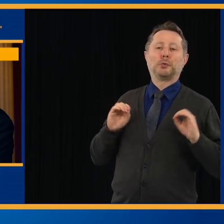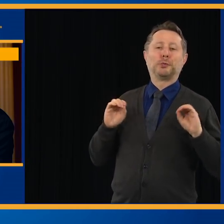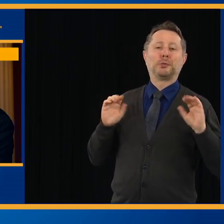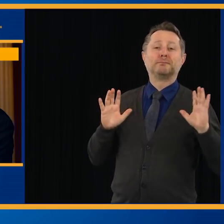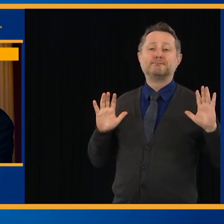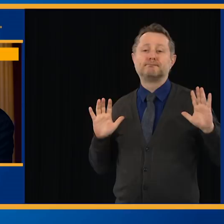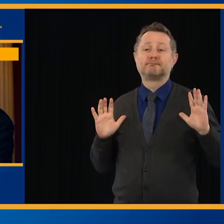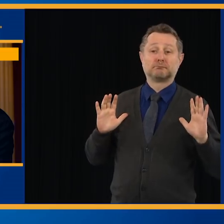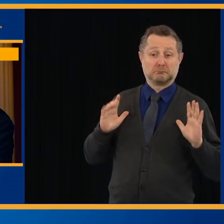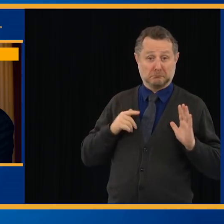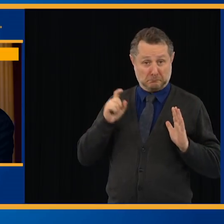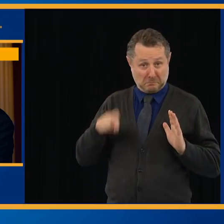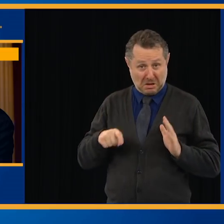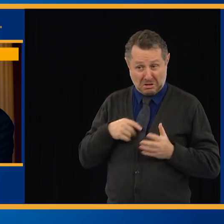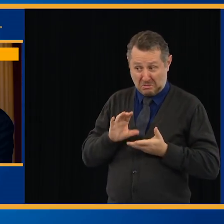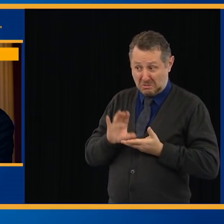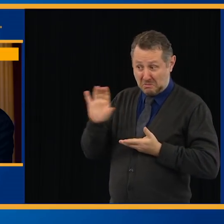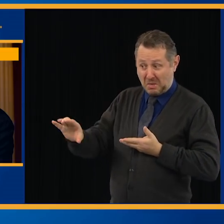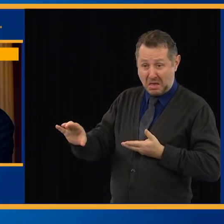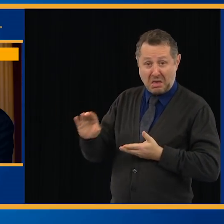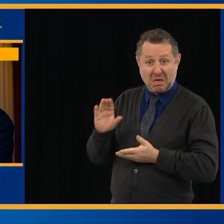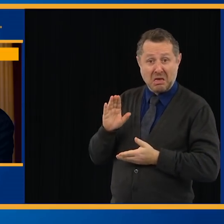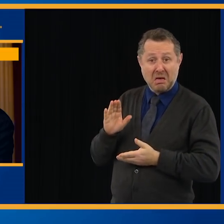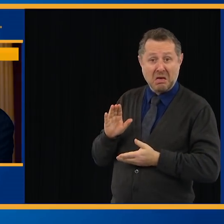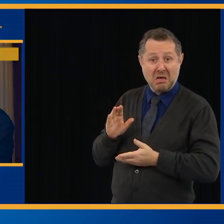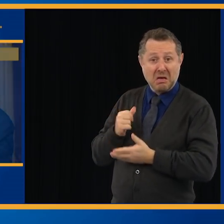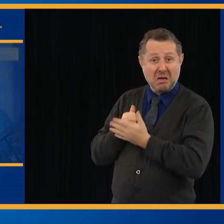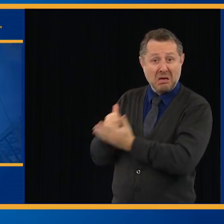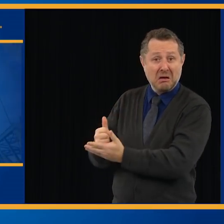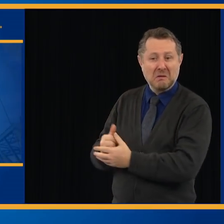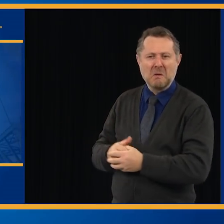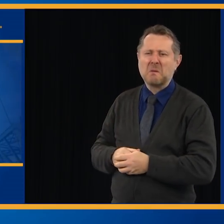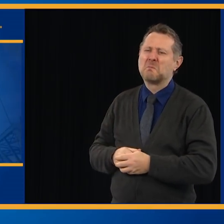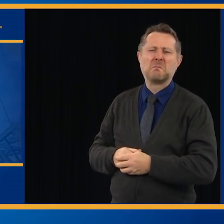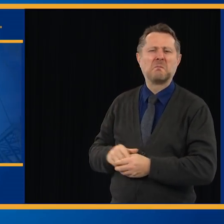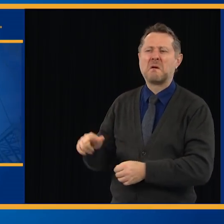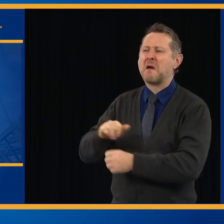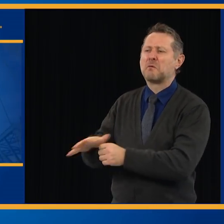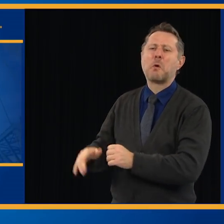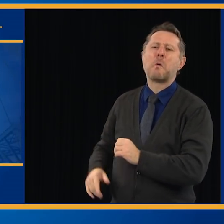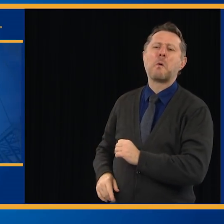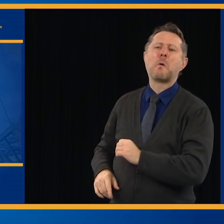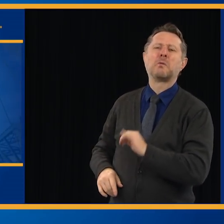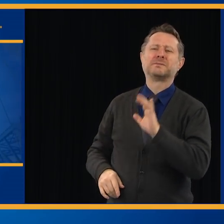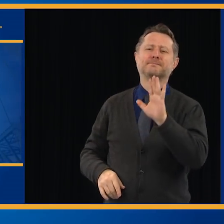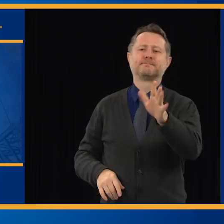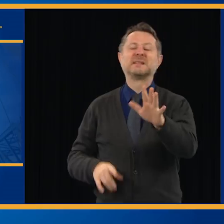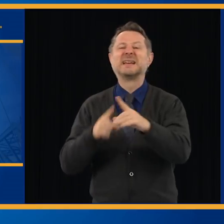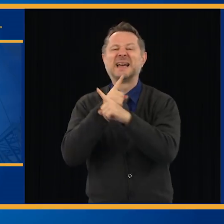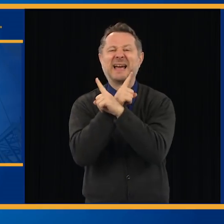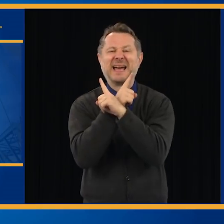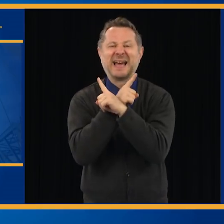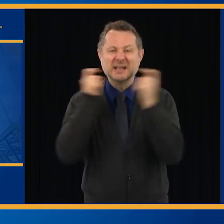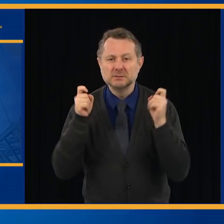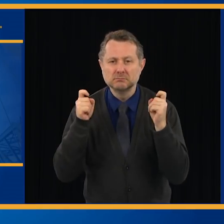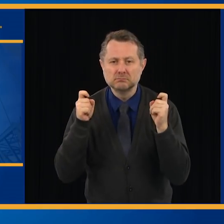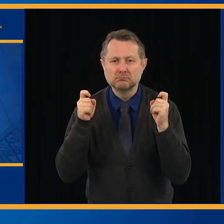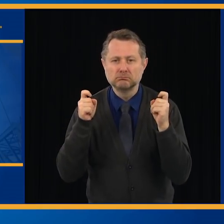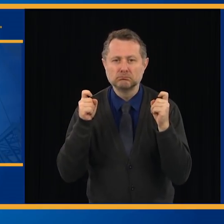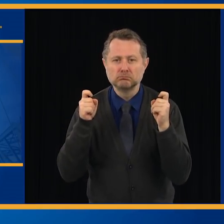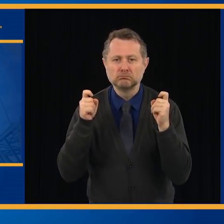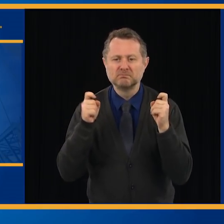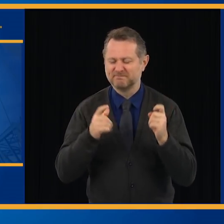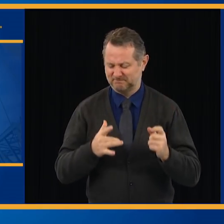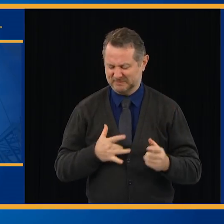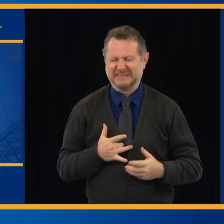to bail out those people who have the virus. What an ugly sentiment.